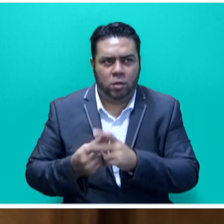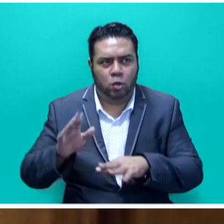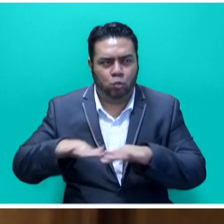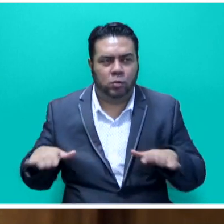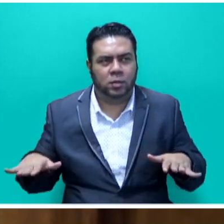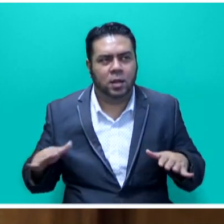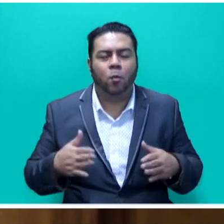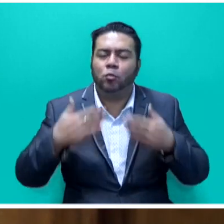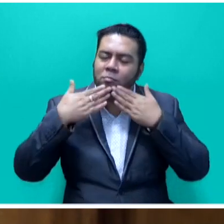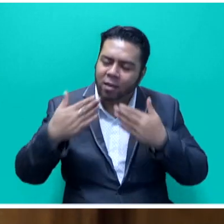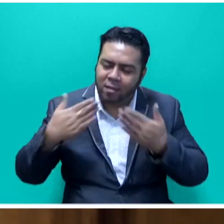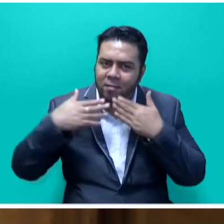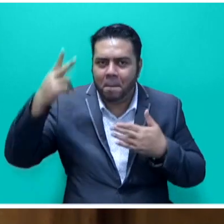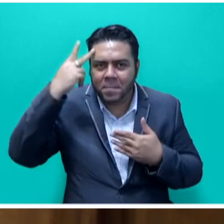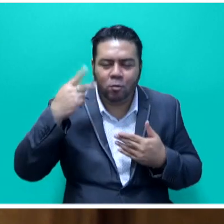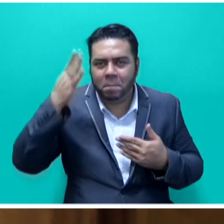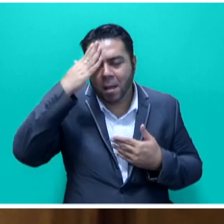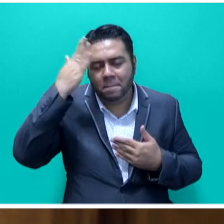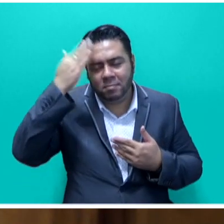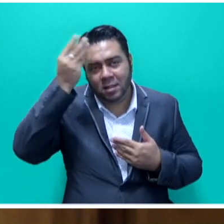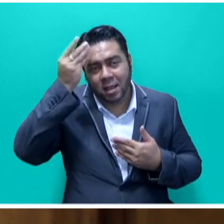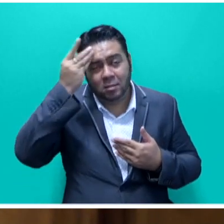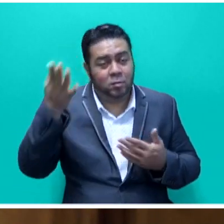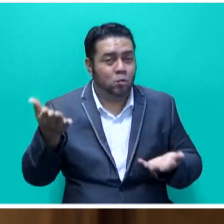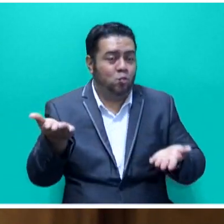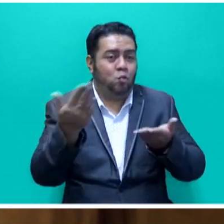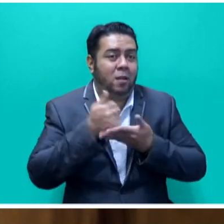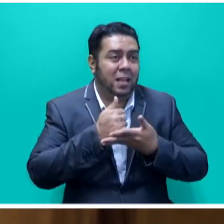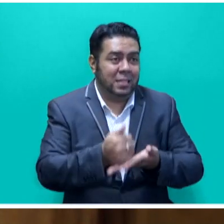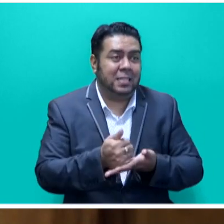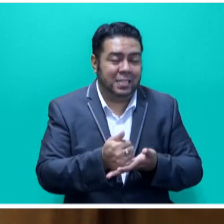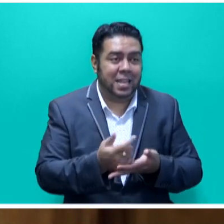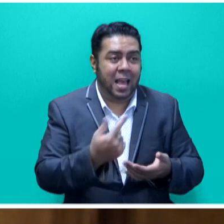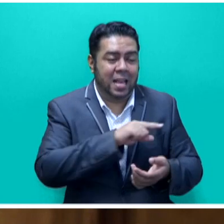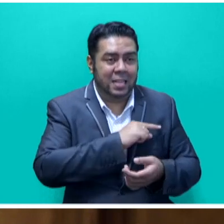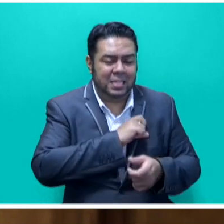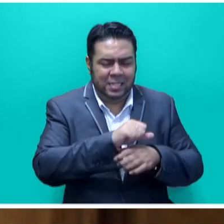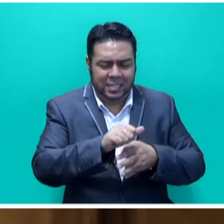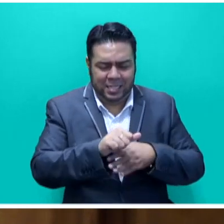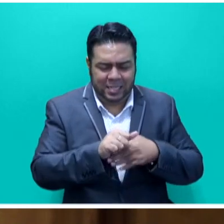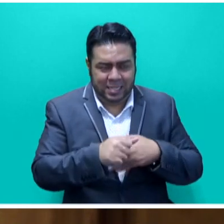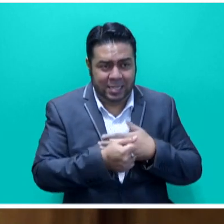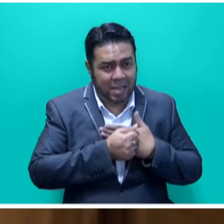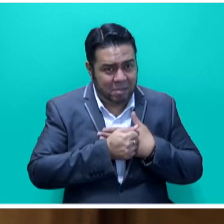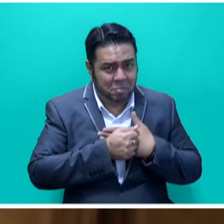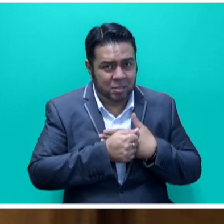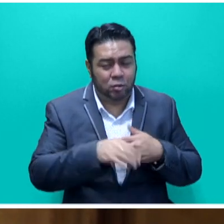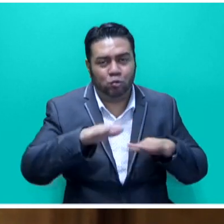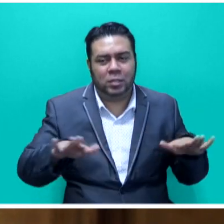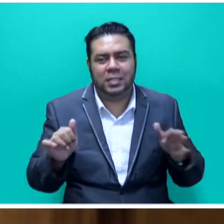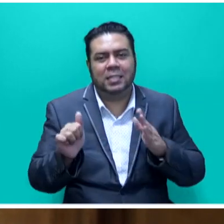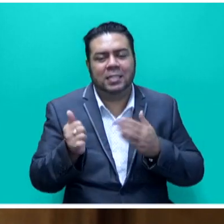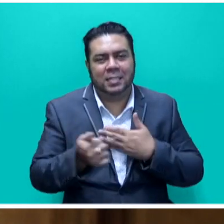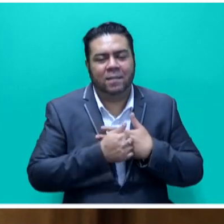thanks again to the parents who assisted us in keeping their children safe at home. Of course, the teachers for the support that they